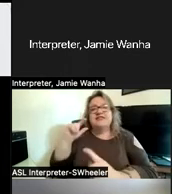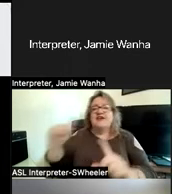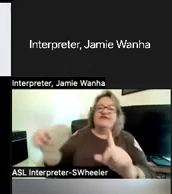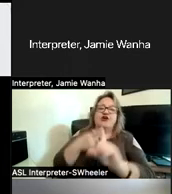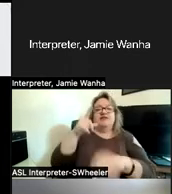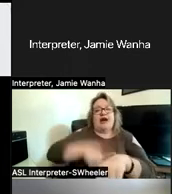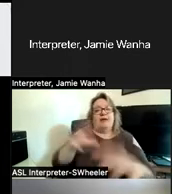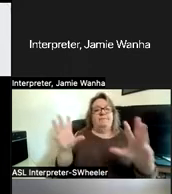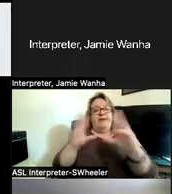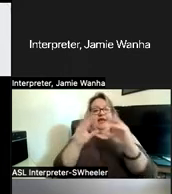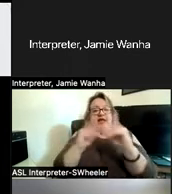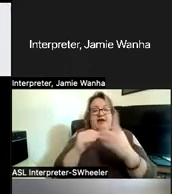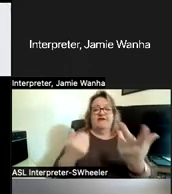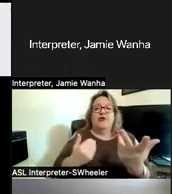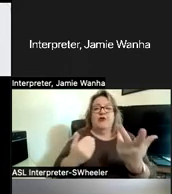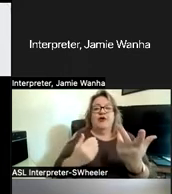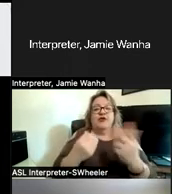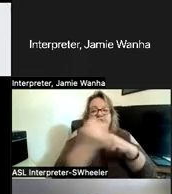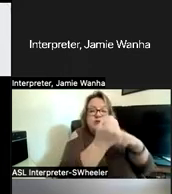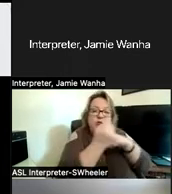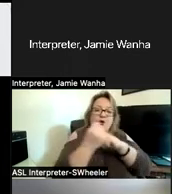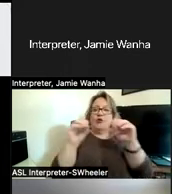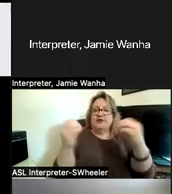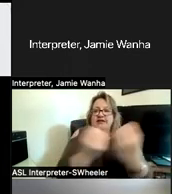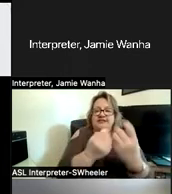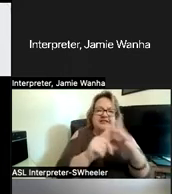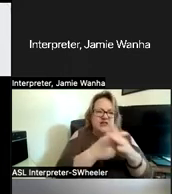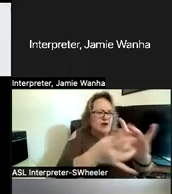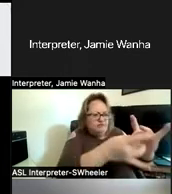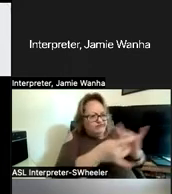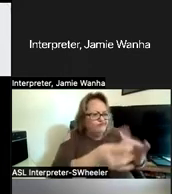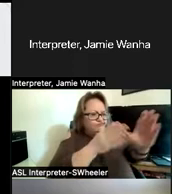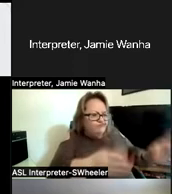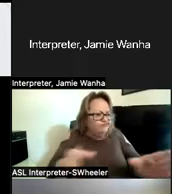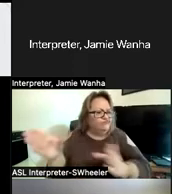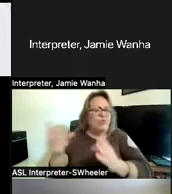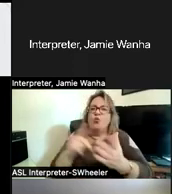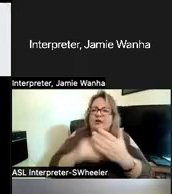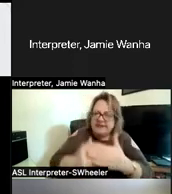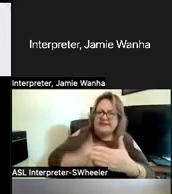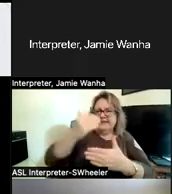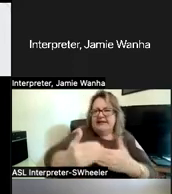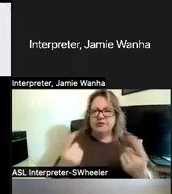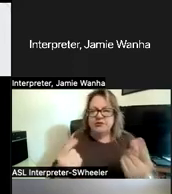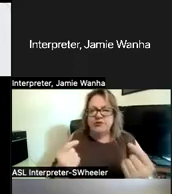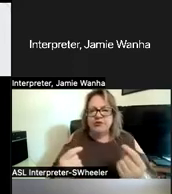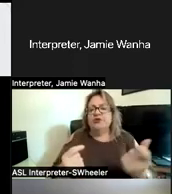meeting that we did just to start coordinating and see what will be the next steps, you know, to do the